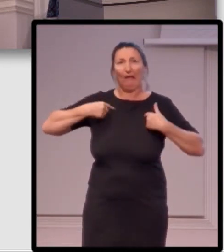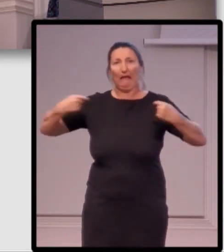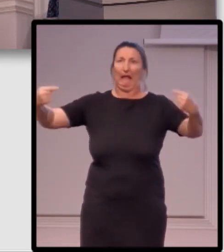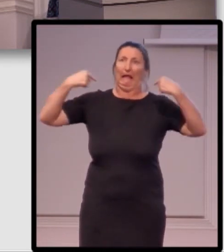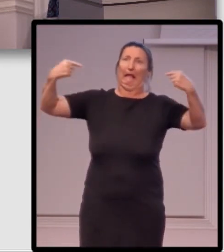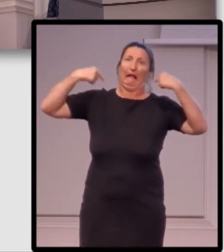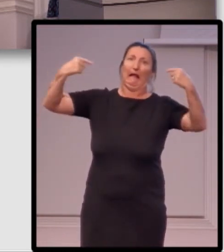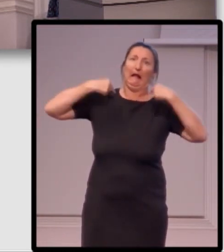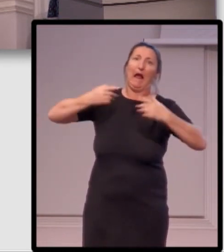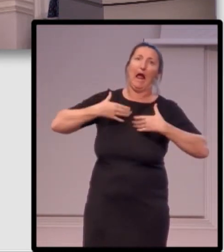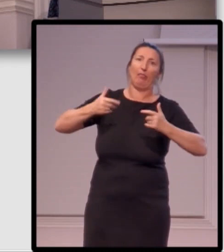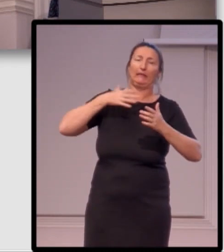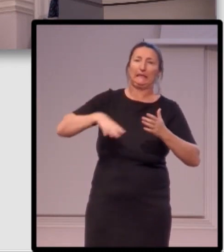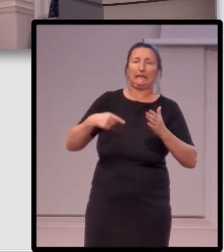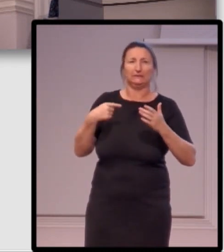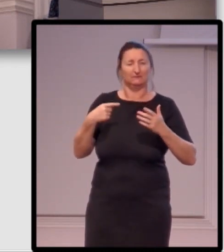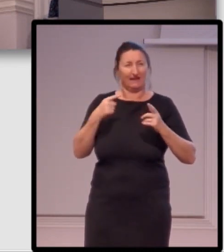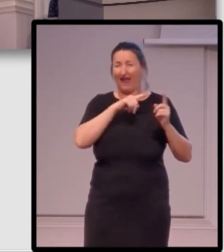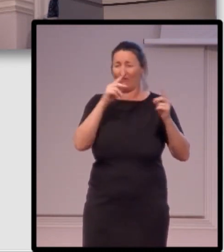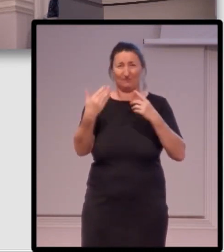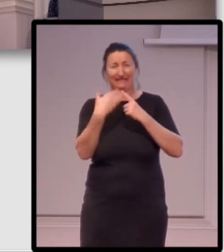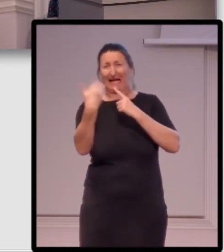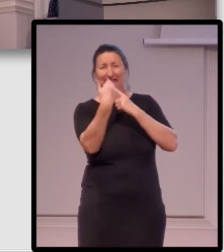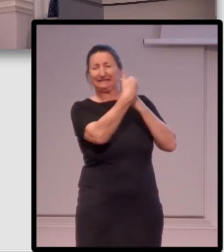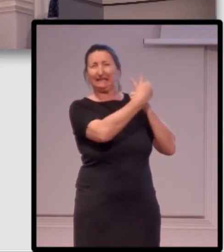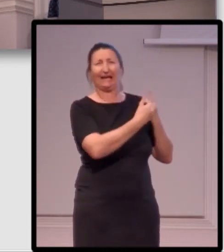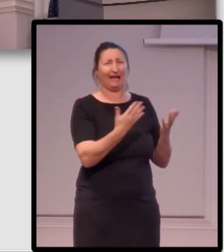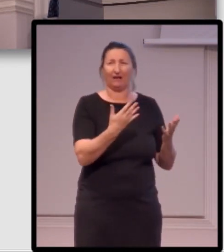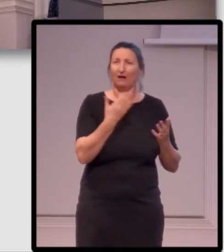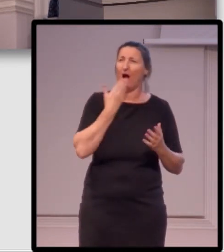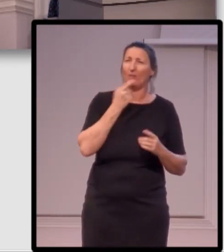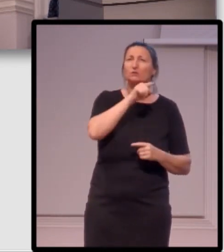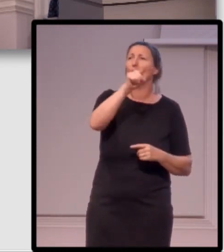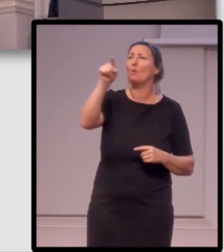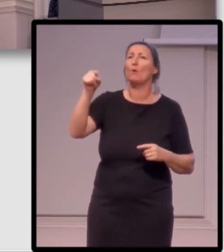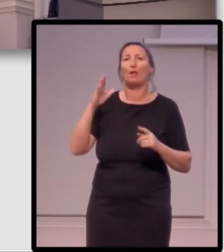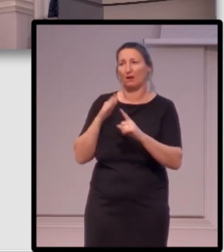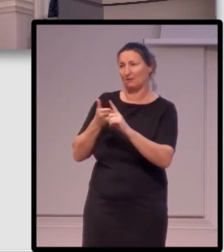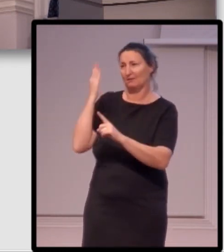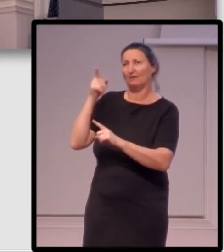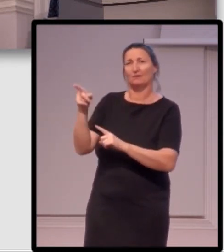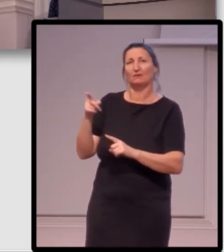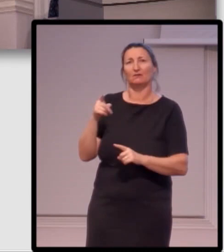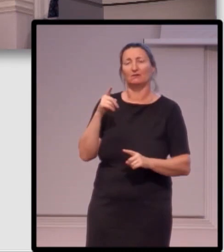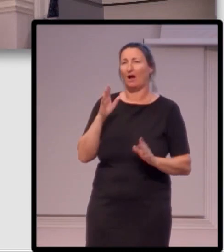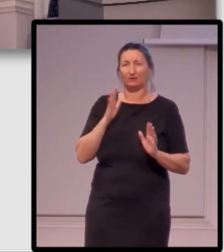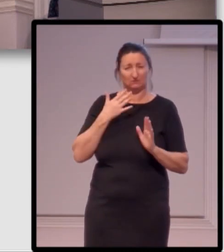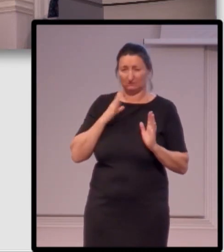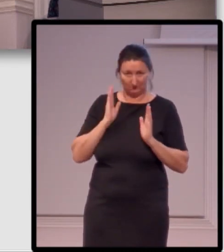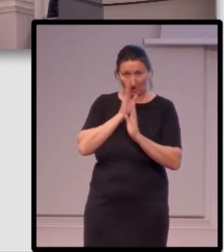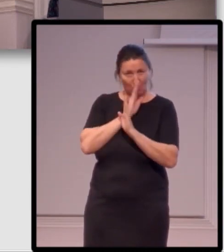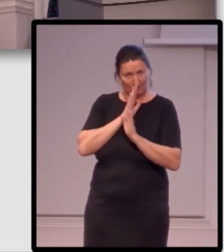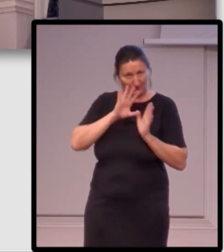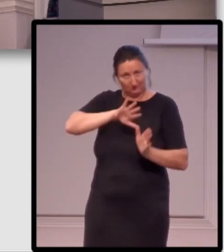in. Because actually all 100 people can see that red folder, and so can all the other schools that have come on the trip as well. So it would just nice to be like